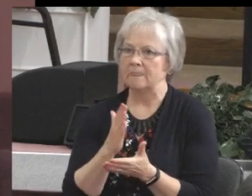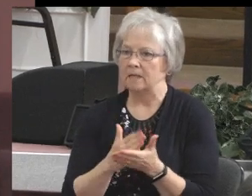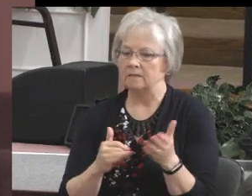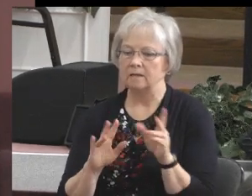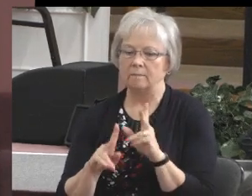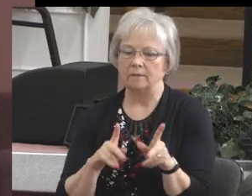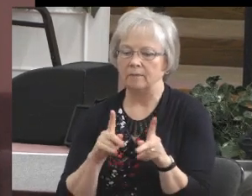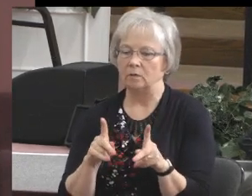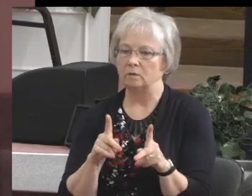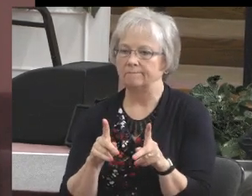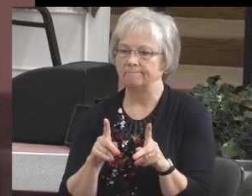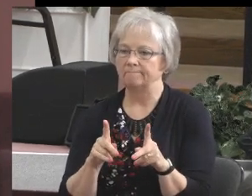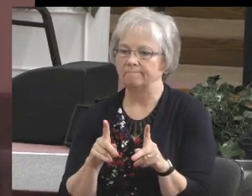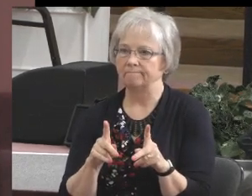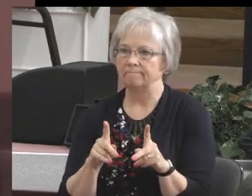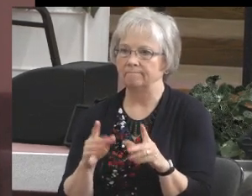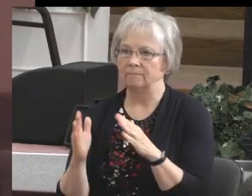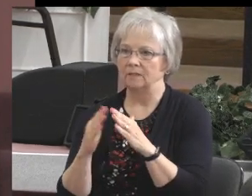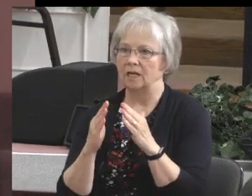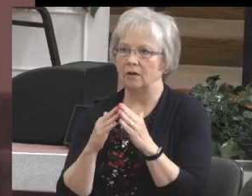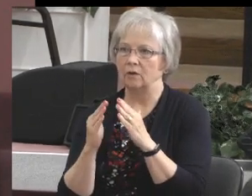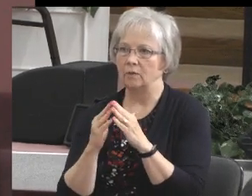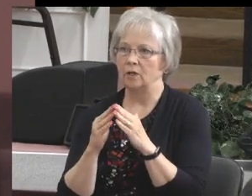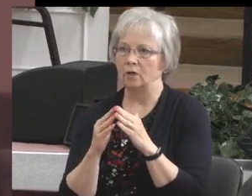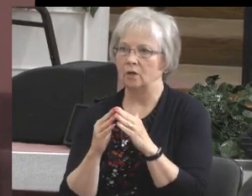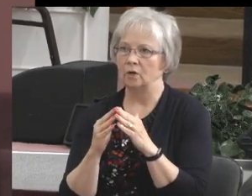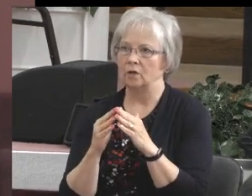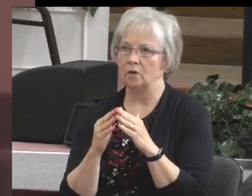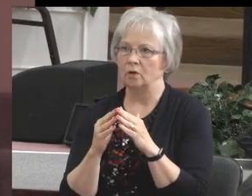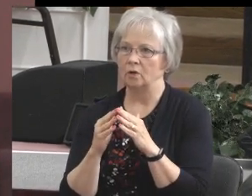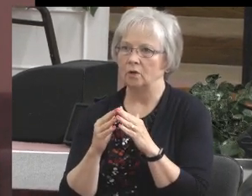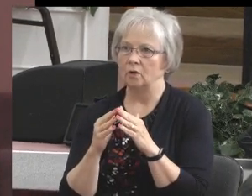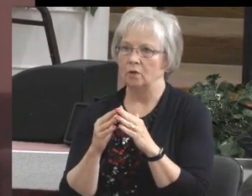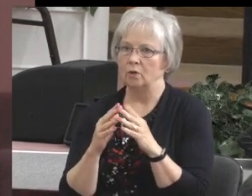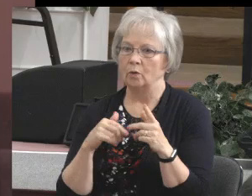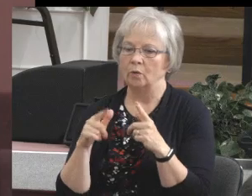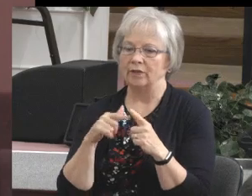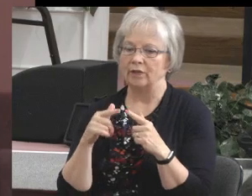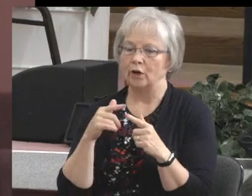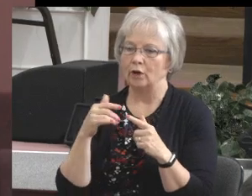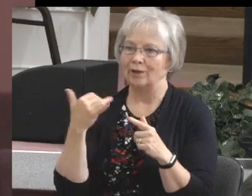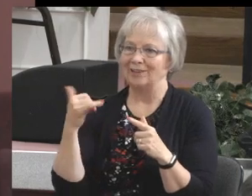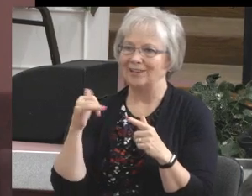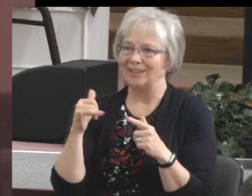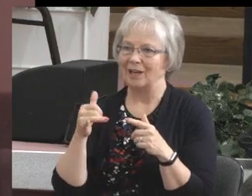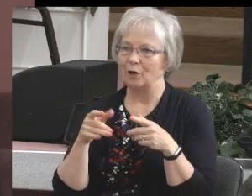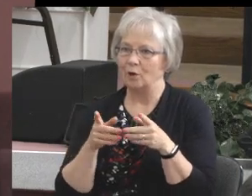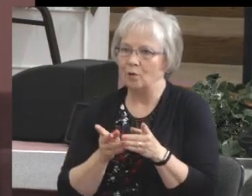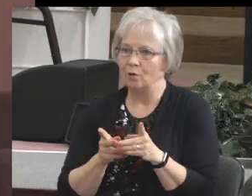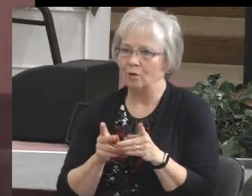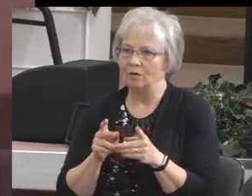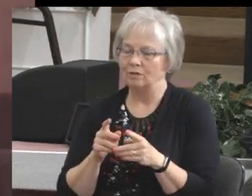community, when their bright yellow car goes driving by, you know who that is. Or